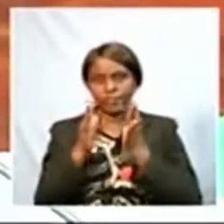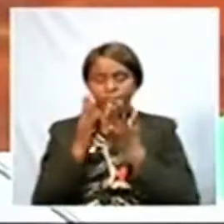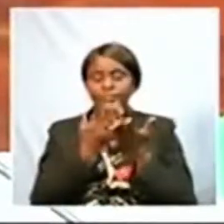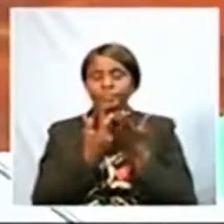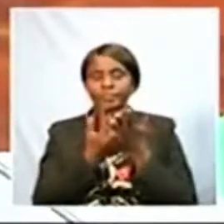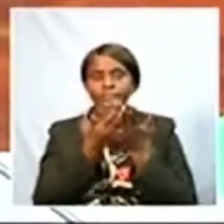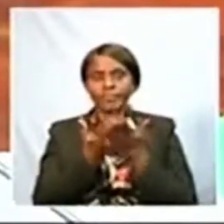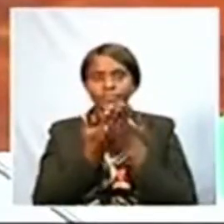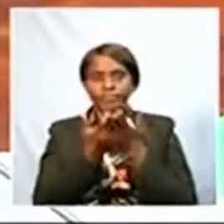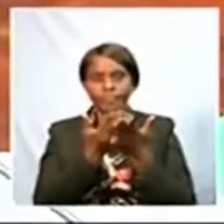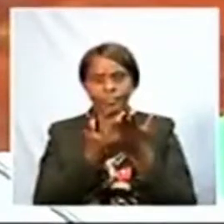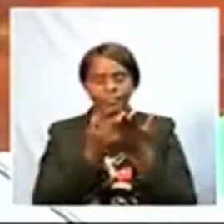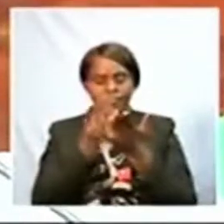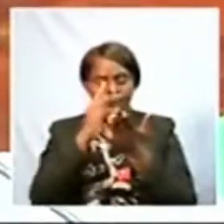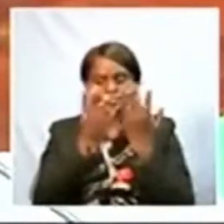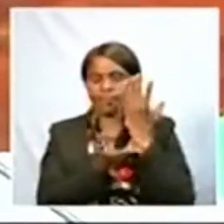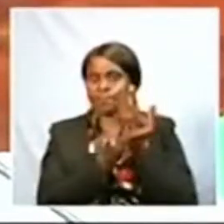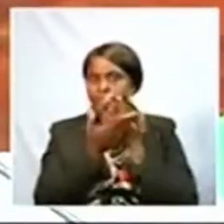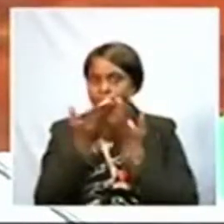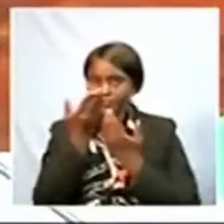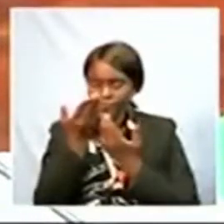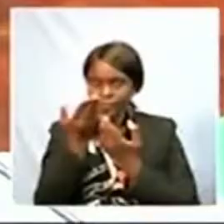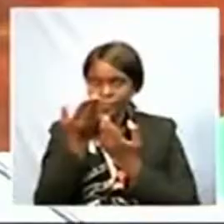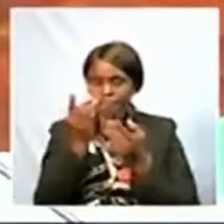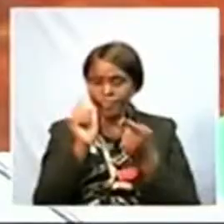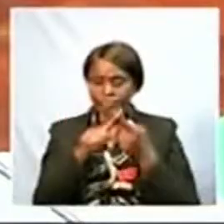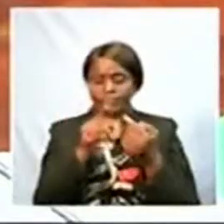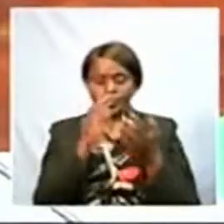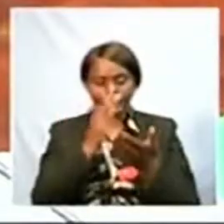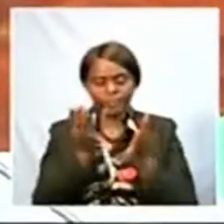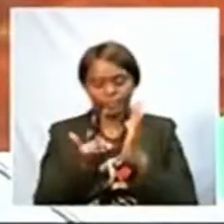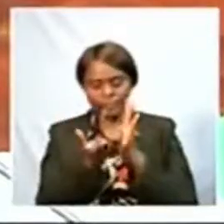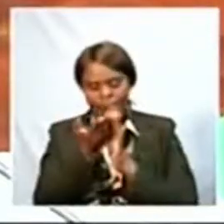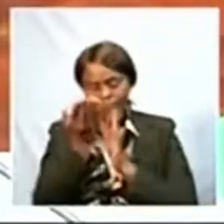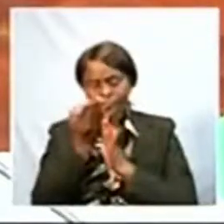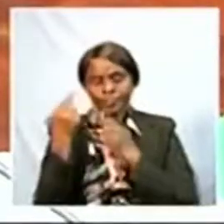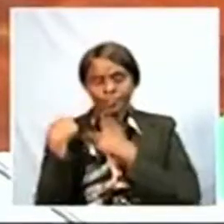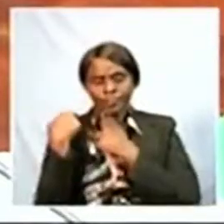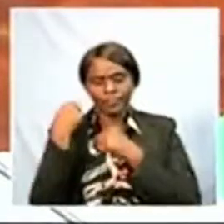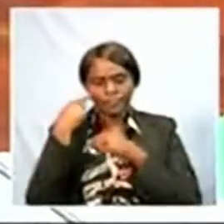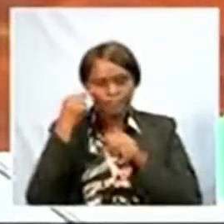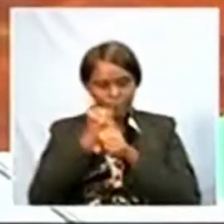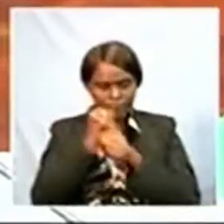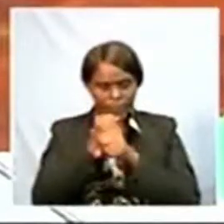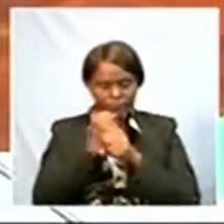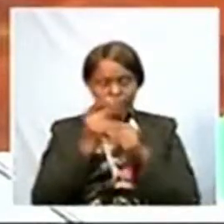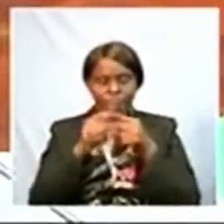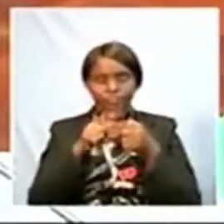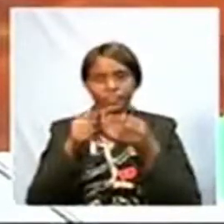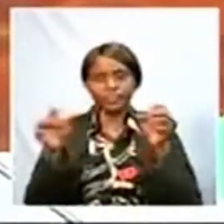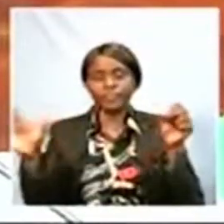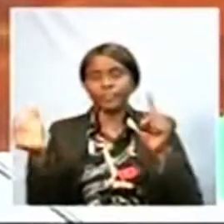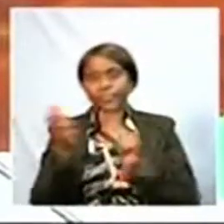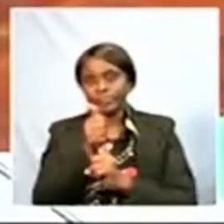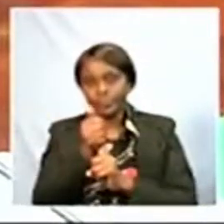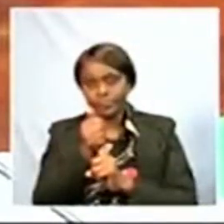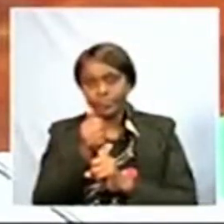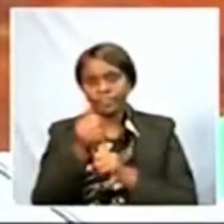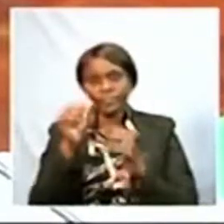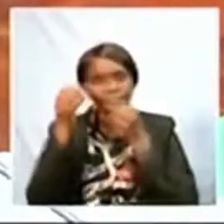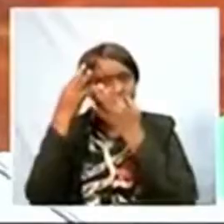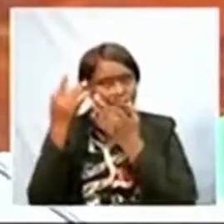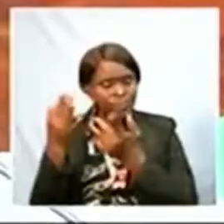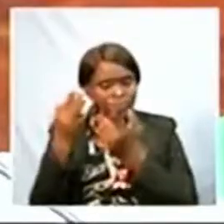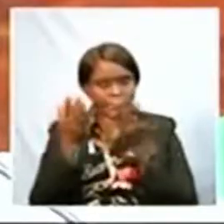measures submitted shall be enhanced to improve on the accountability function in order to attain